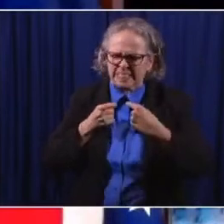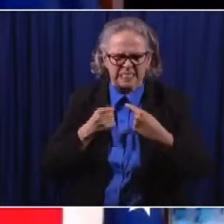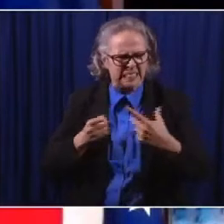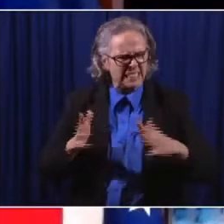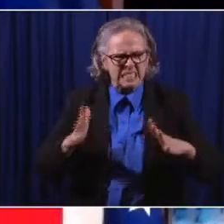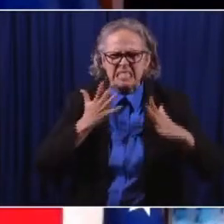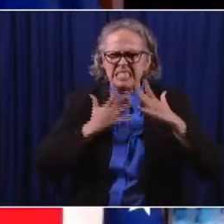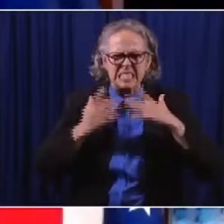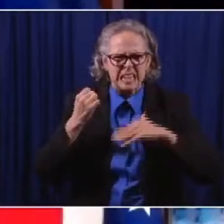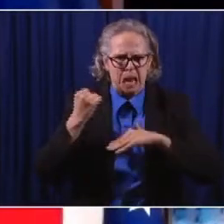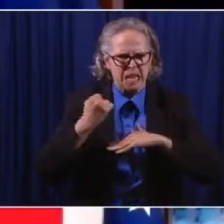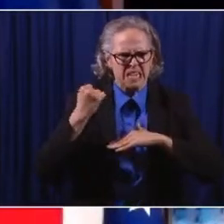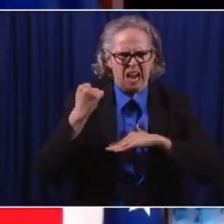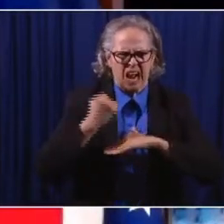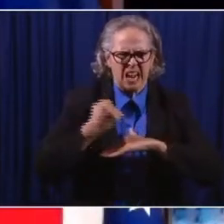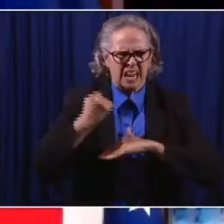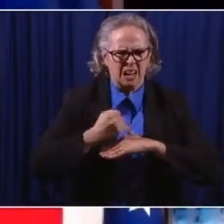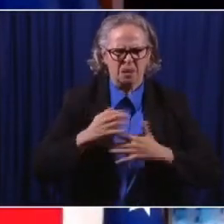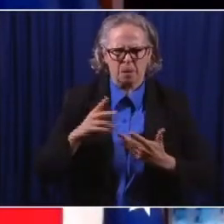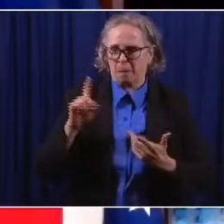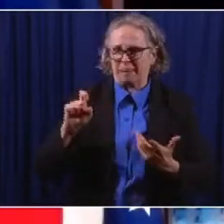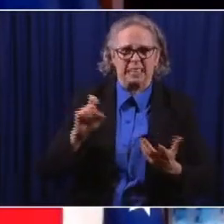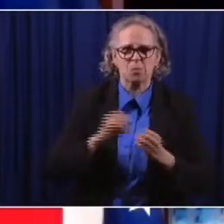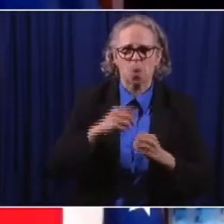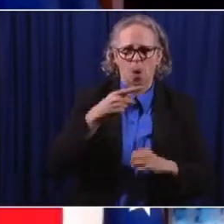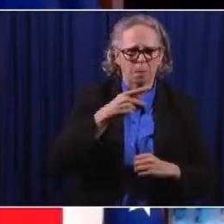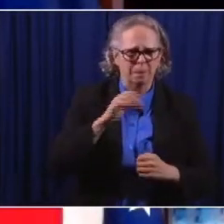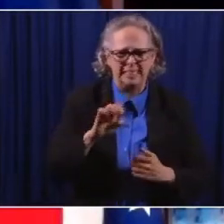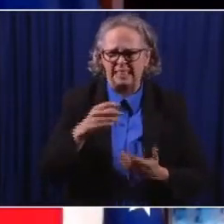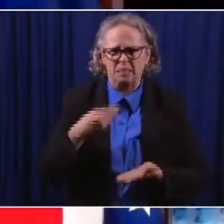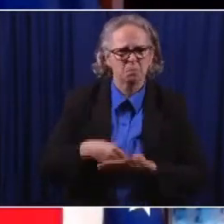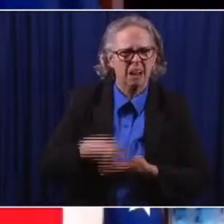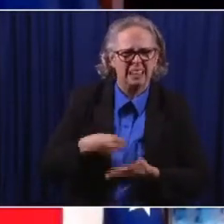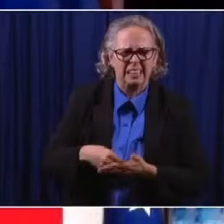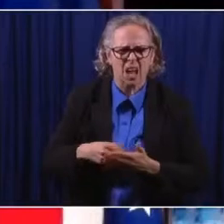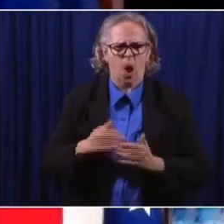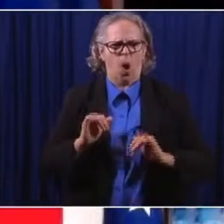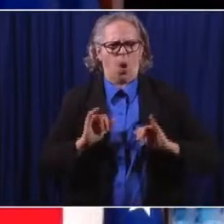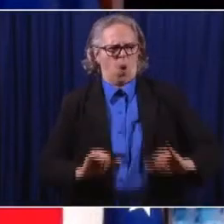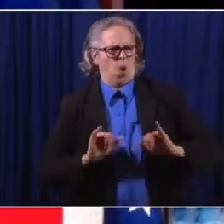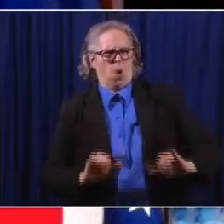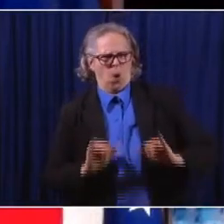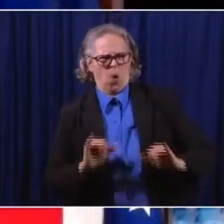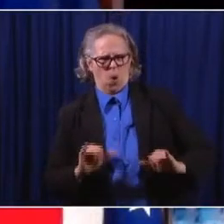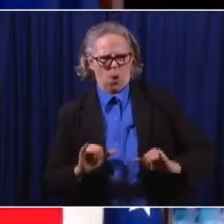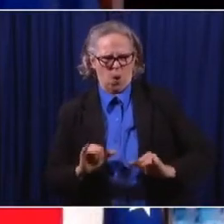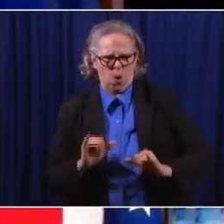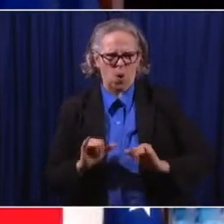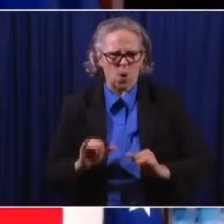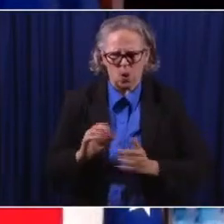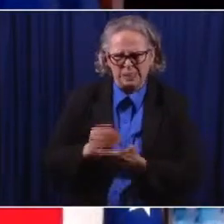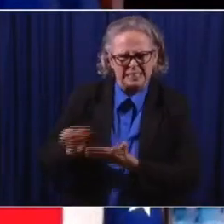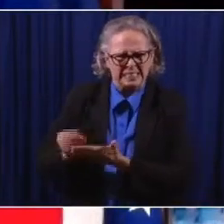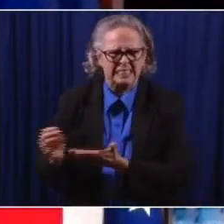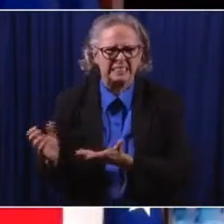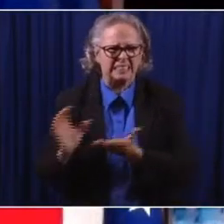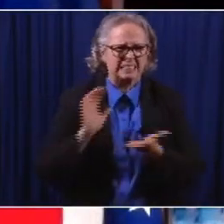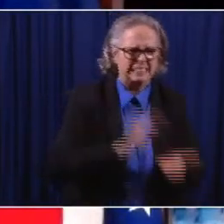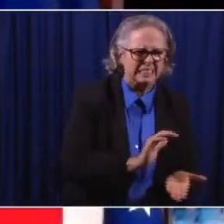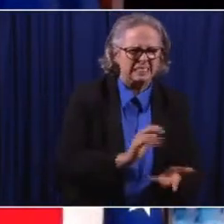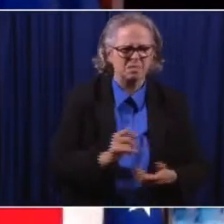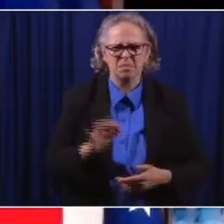of PPP funding is something that they think that they need. We know that some funding for our